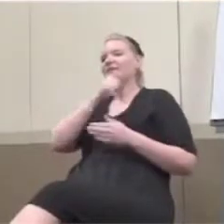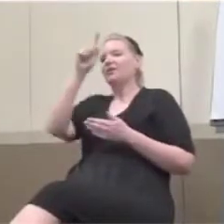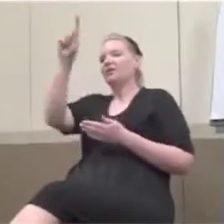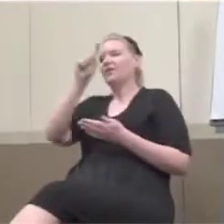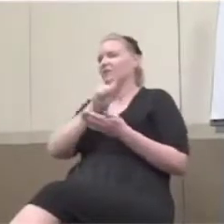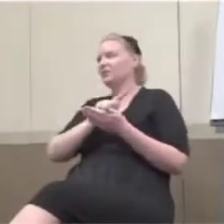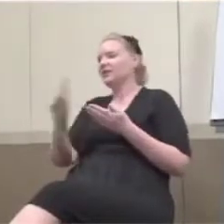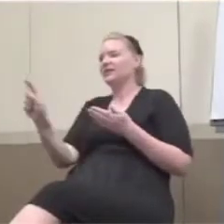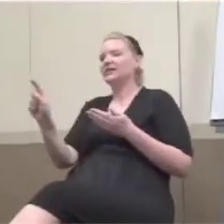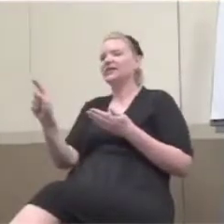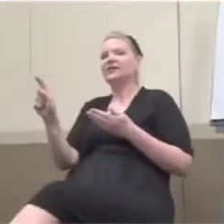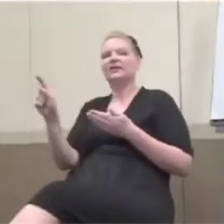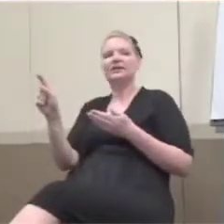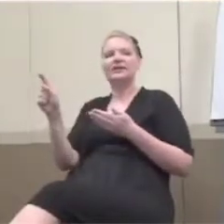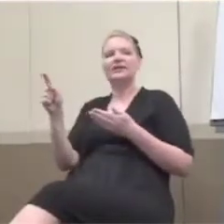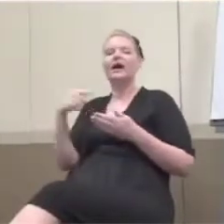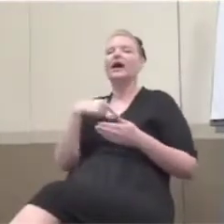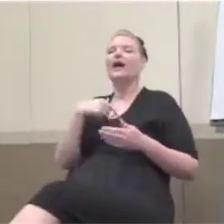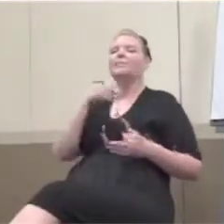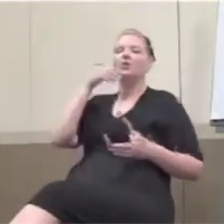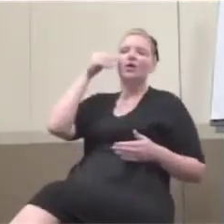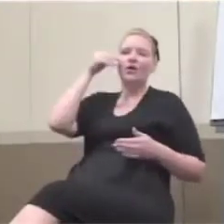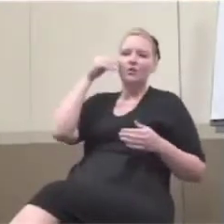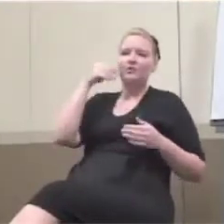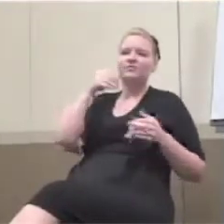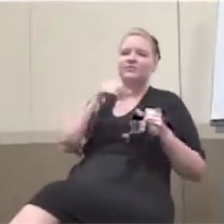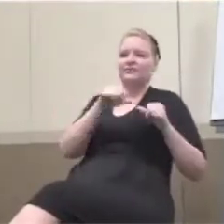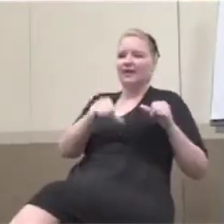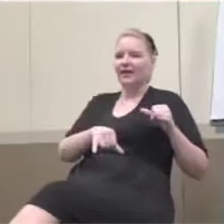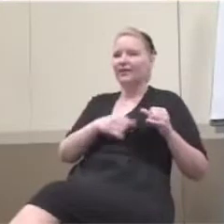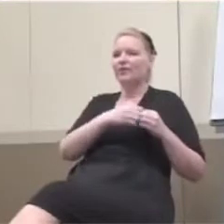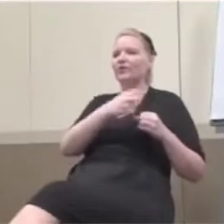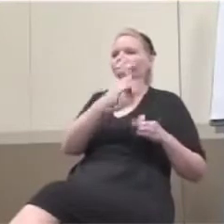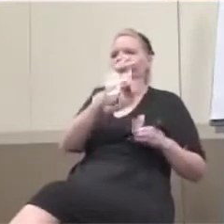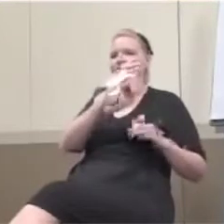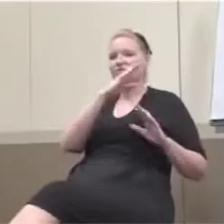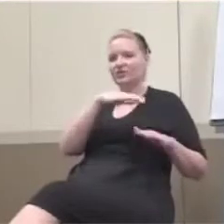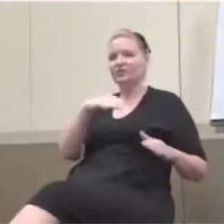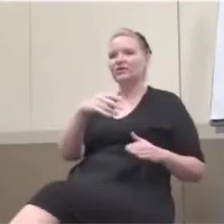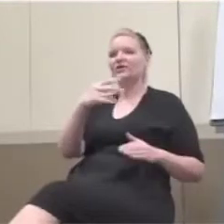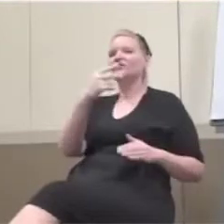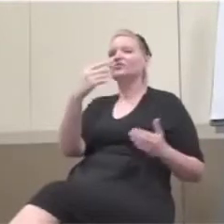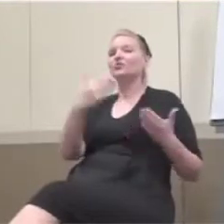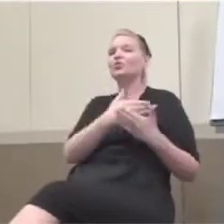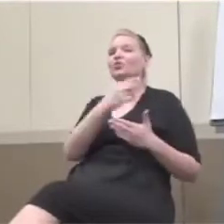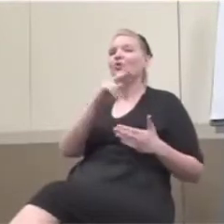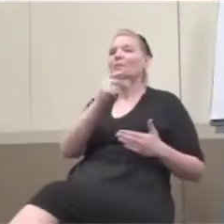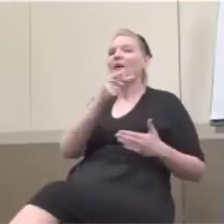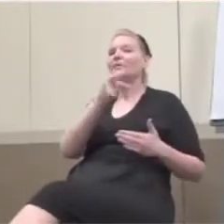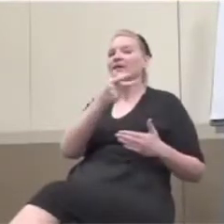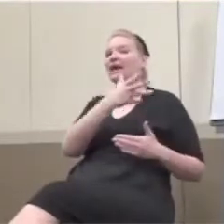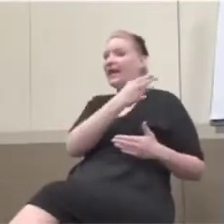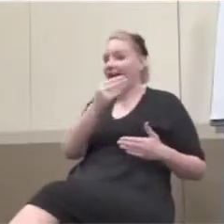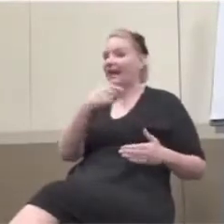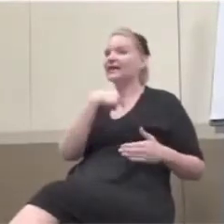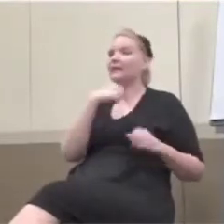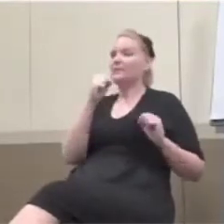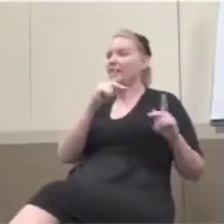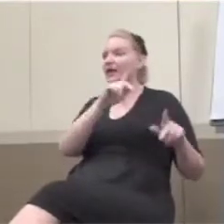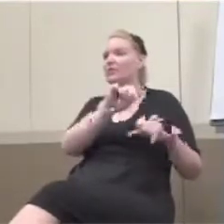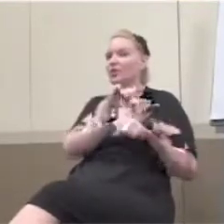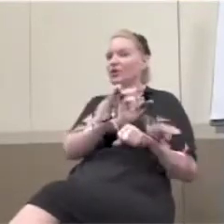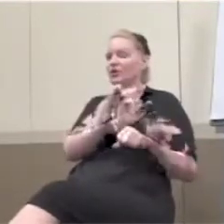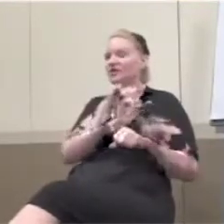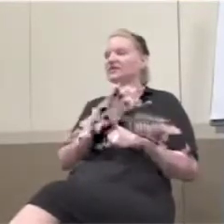and so I'm home with the kids, 2 kids, and we just got a new puppy, and I'm back at work, and then he